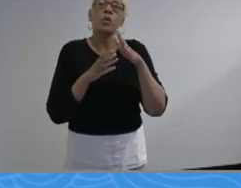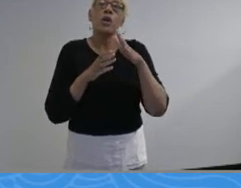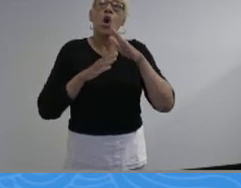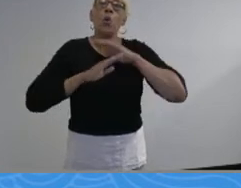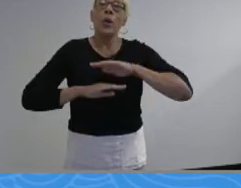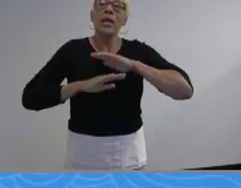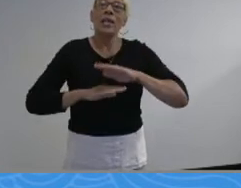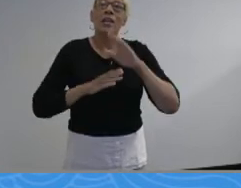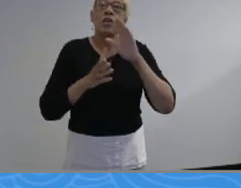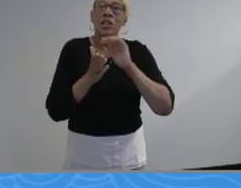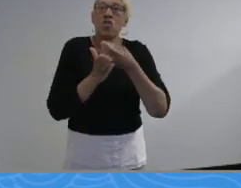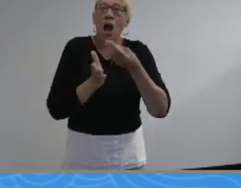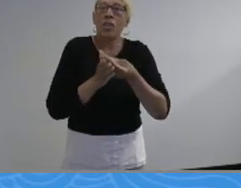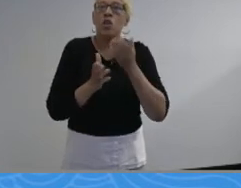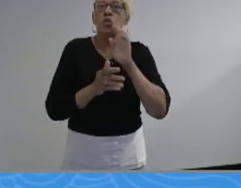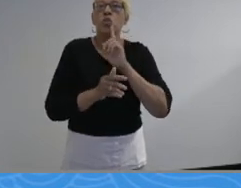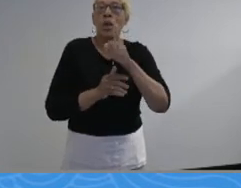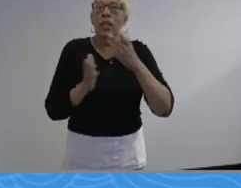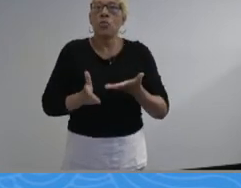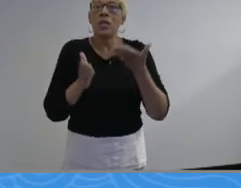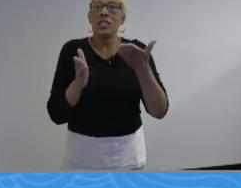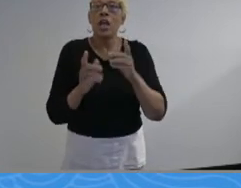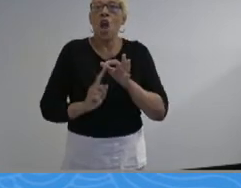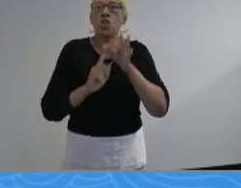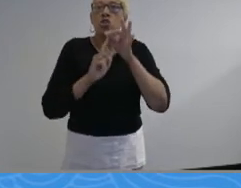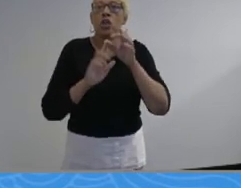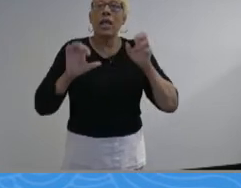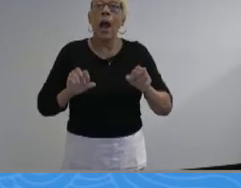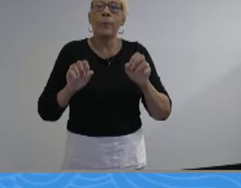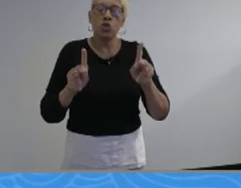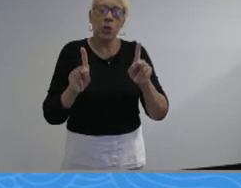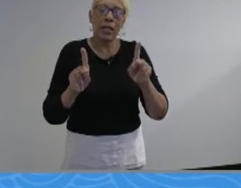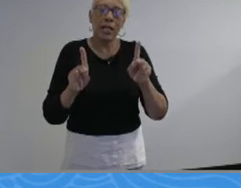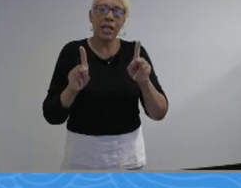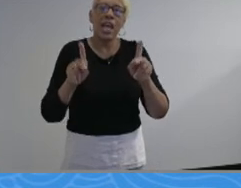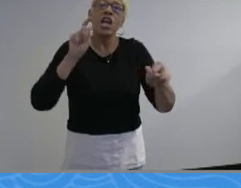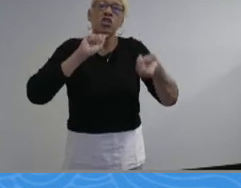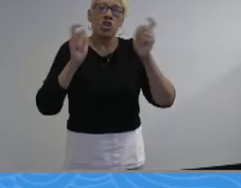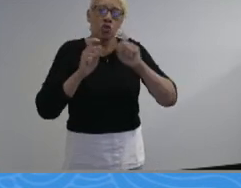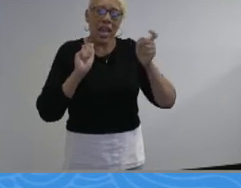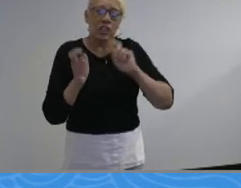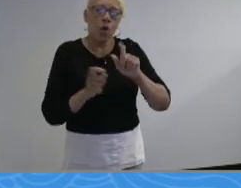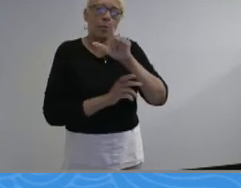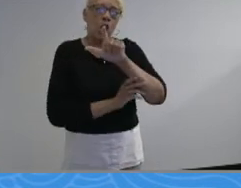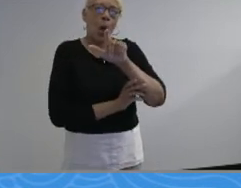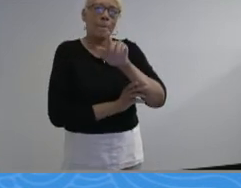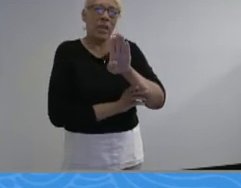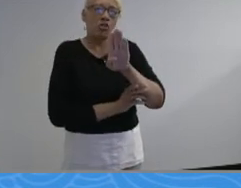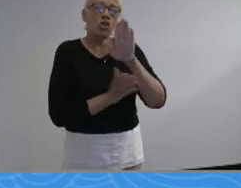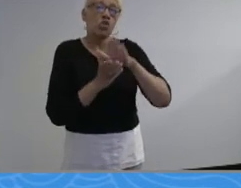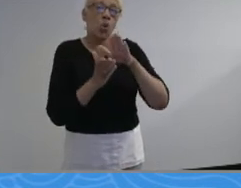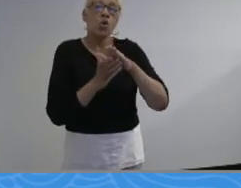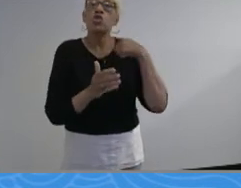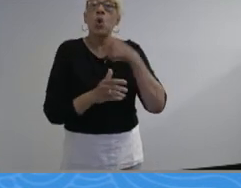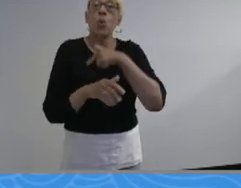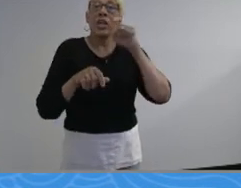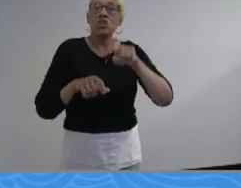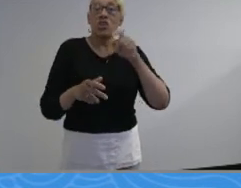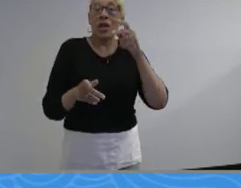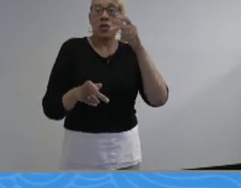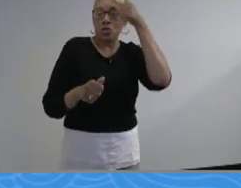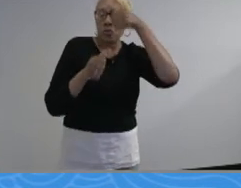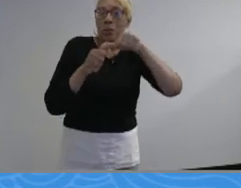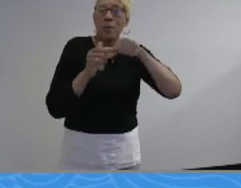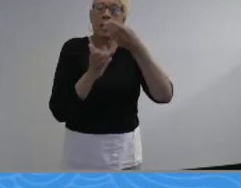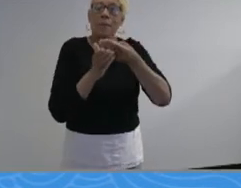also present a really unique opportunity to transform Long Beach schools. So we should keep these dollars in mind